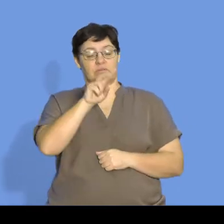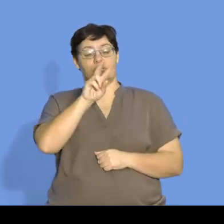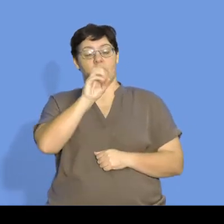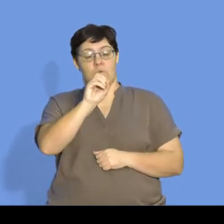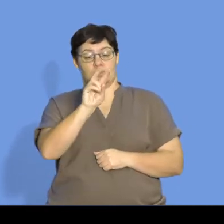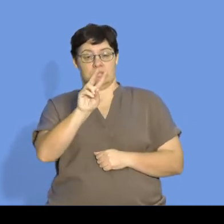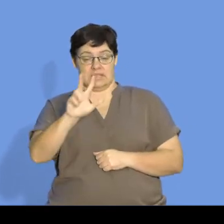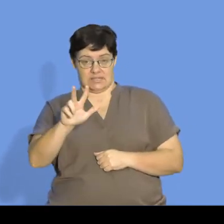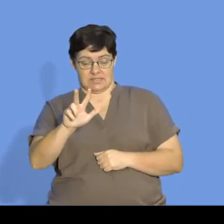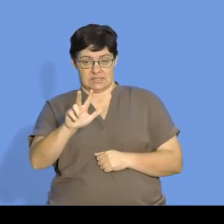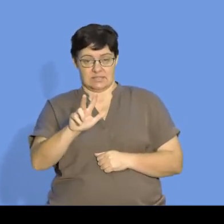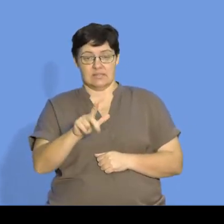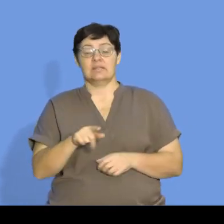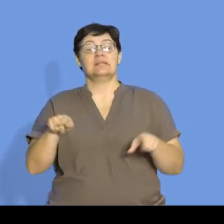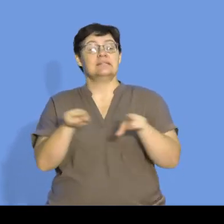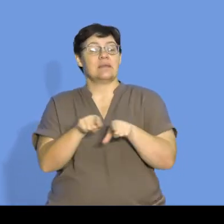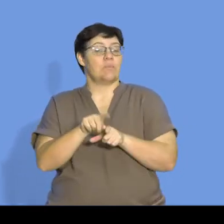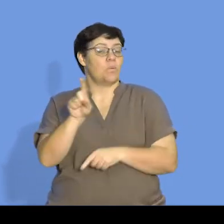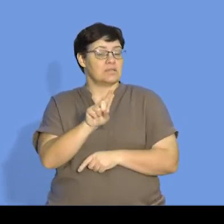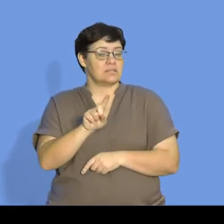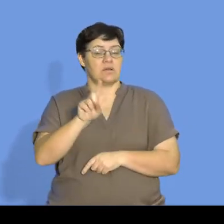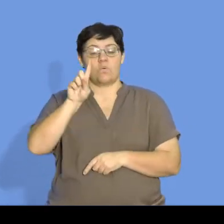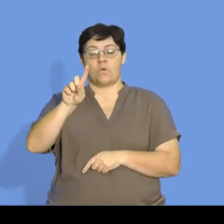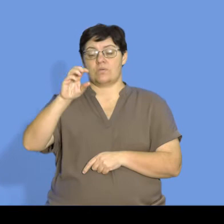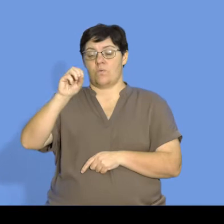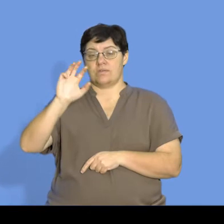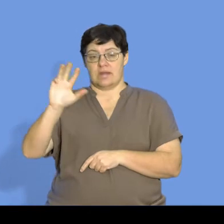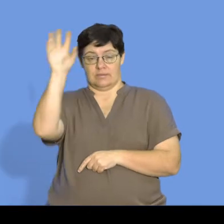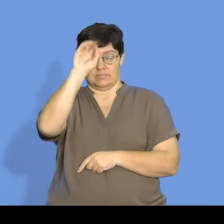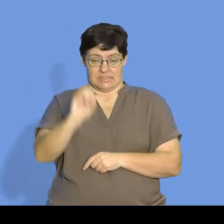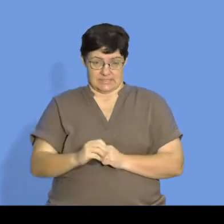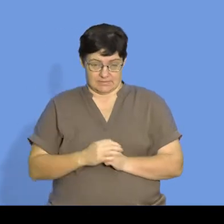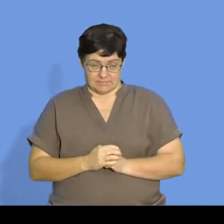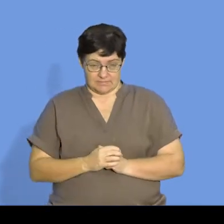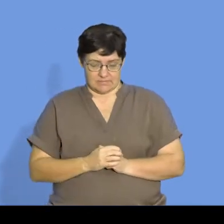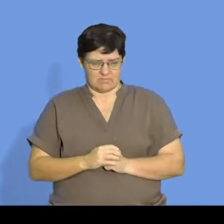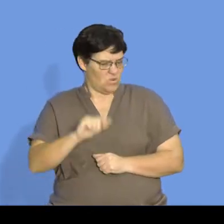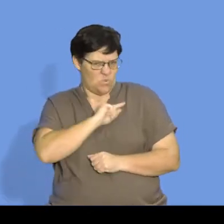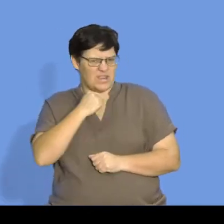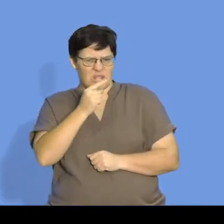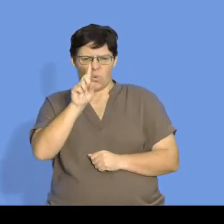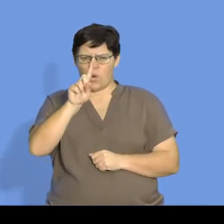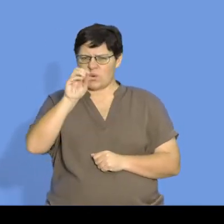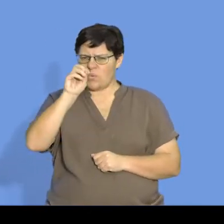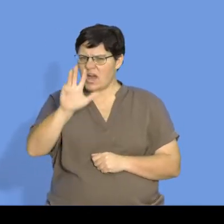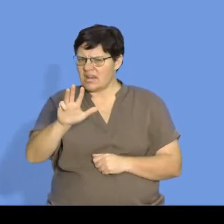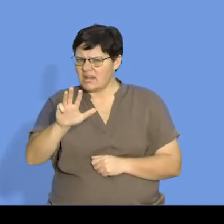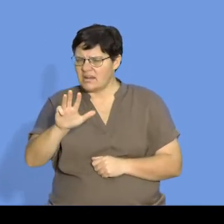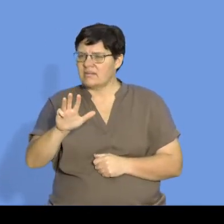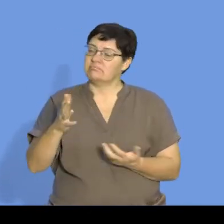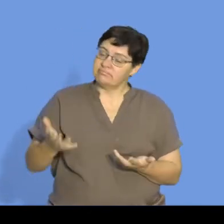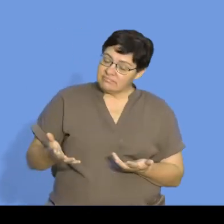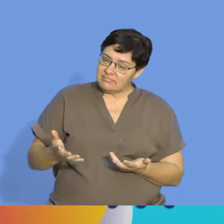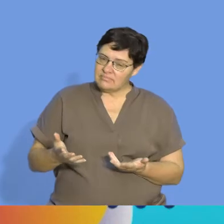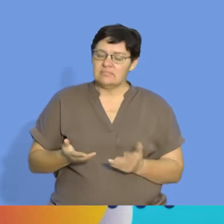10,028 is equal to 109%, right? Why do we say that? Because obviously